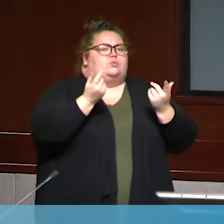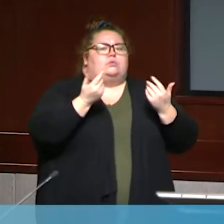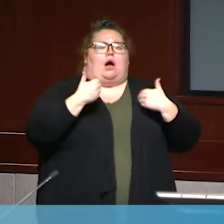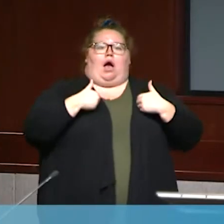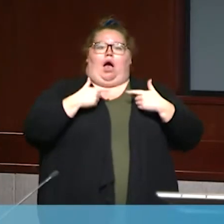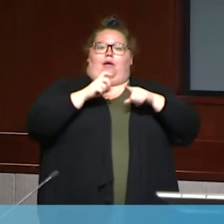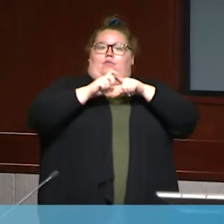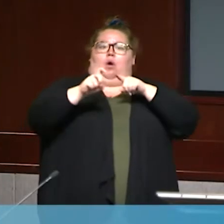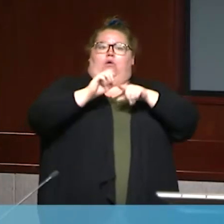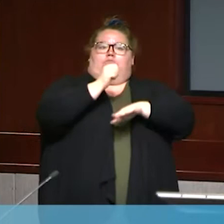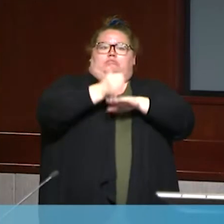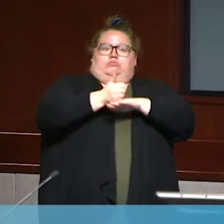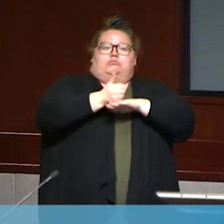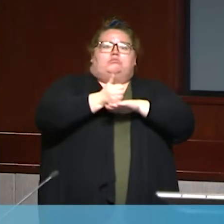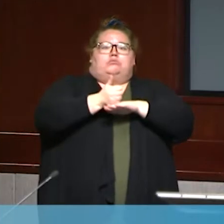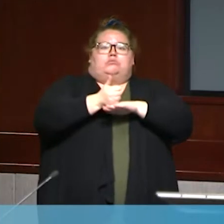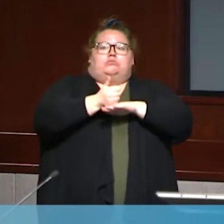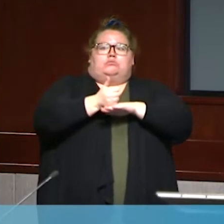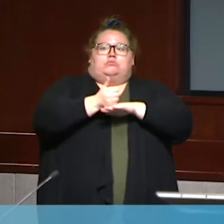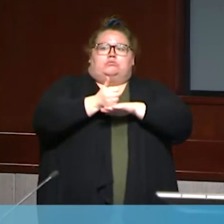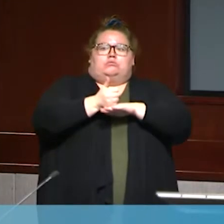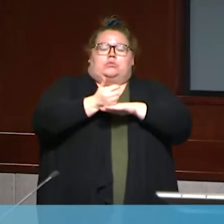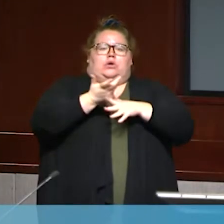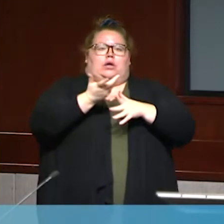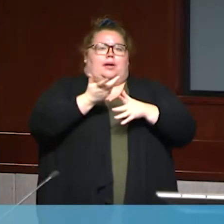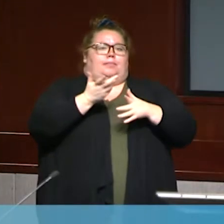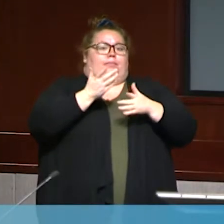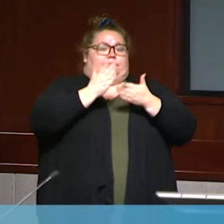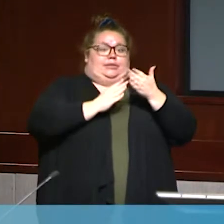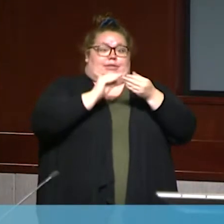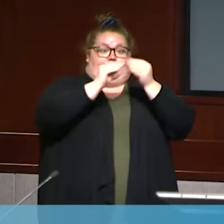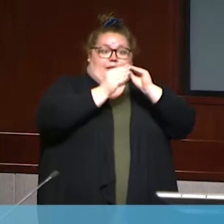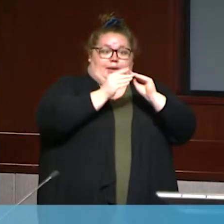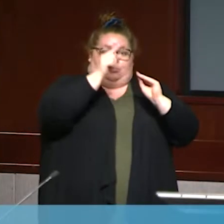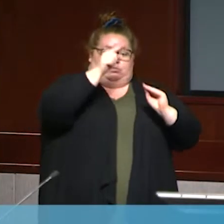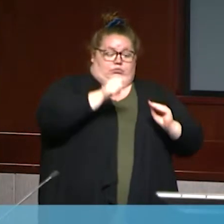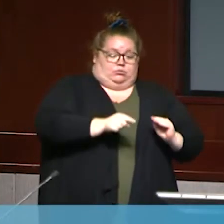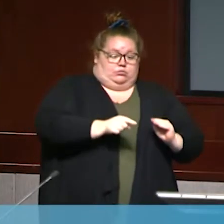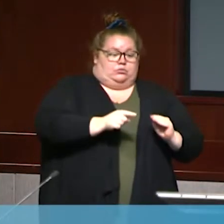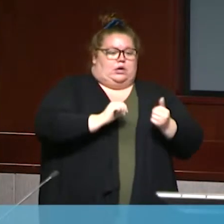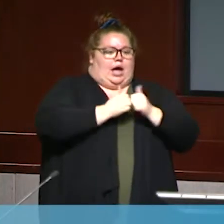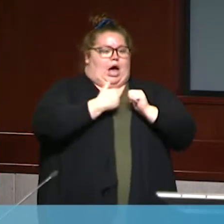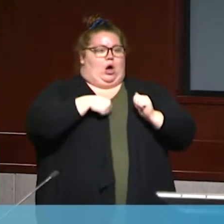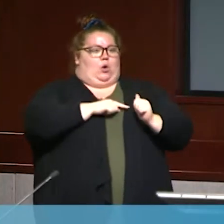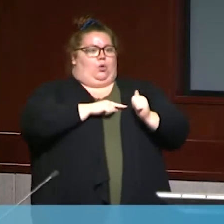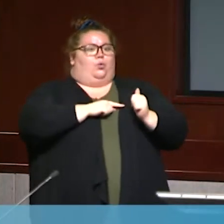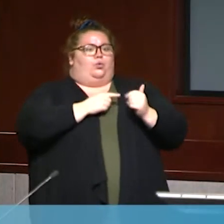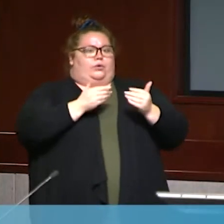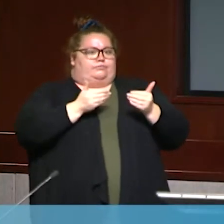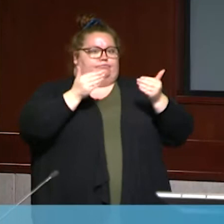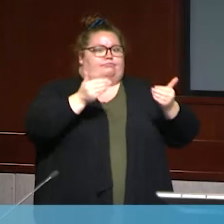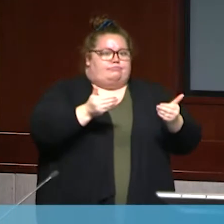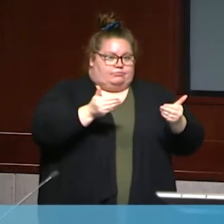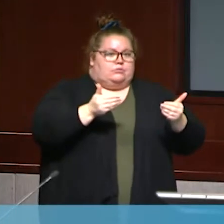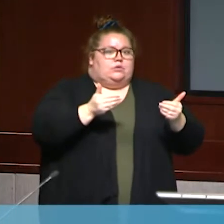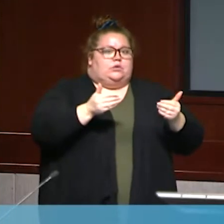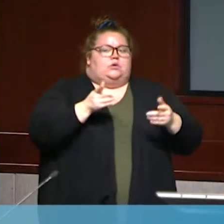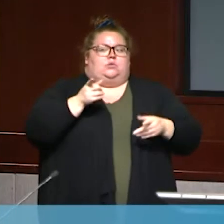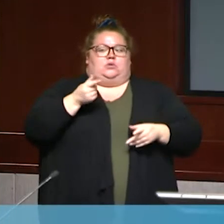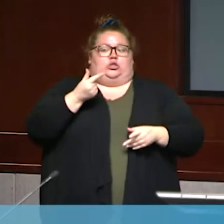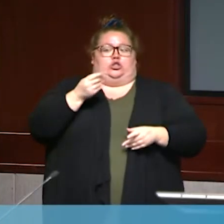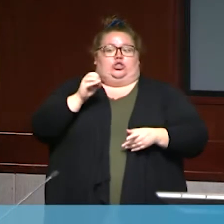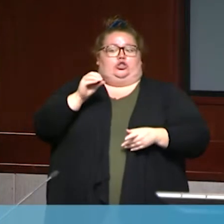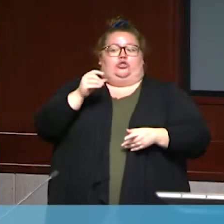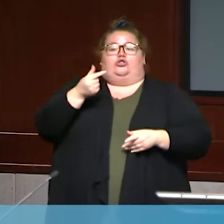talk about drivers behind some of those numbers. And as Georgiana has mentioned, the skilled nursing